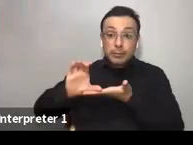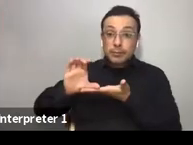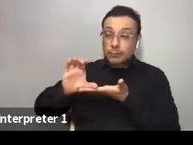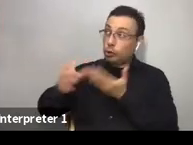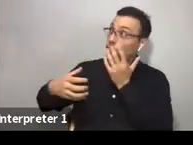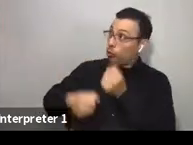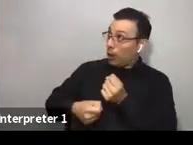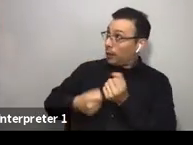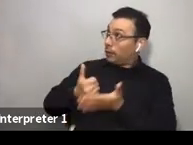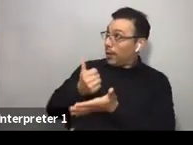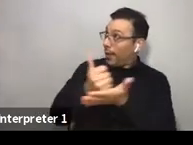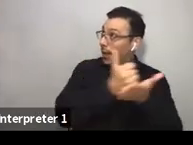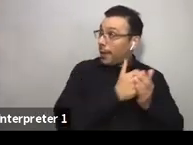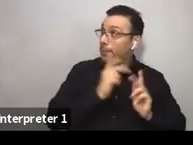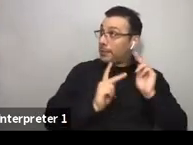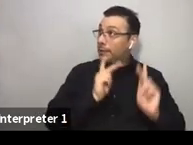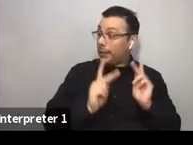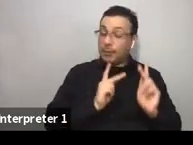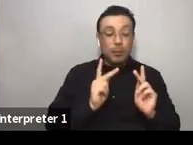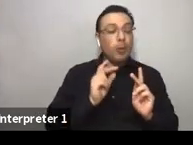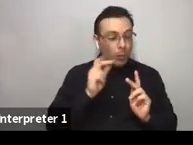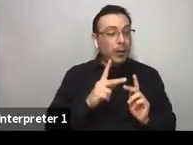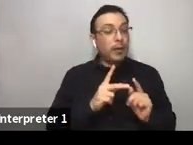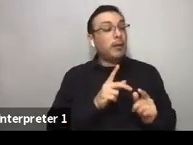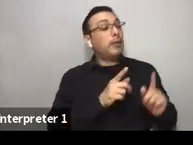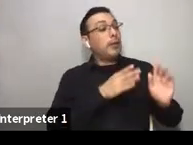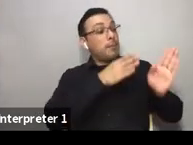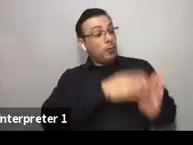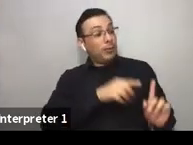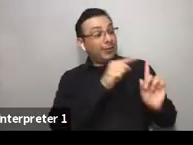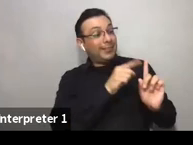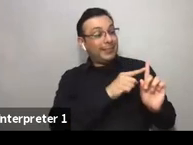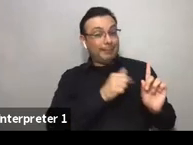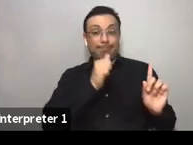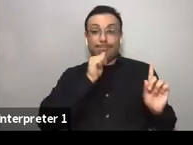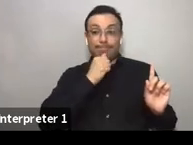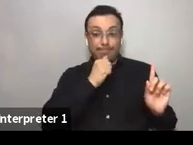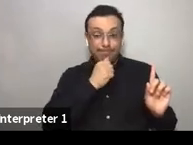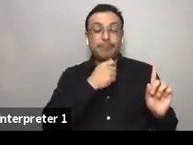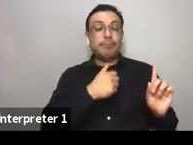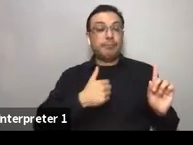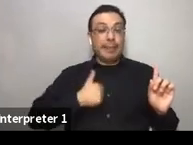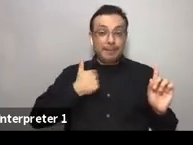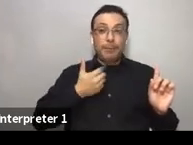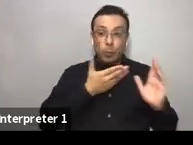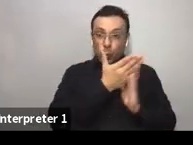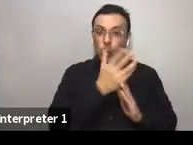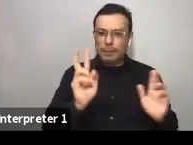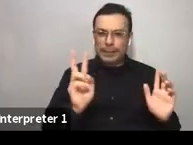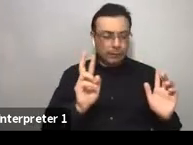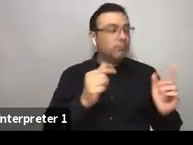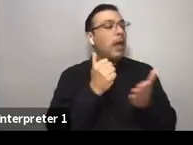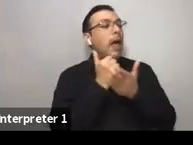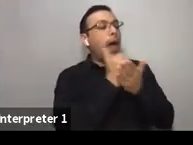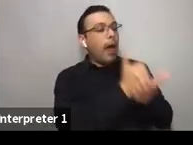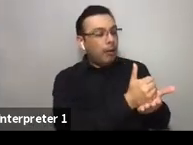the information shared with us by survivors. Doing this really helps build our relationships with the people we work with to better assist